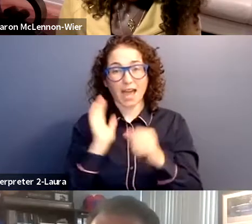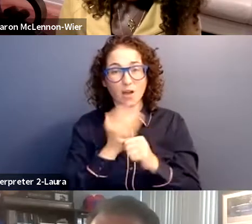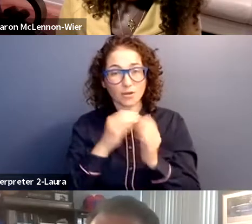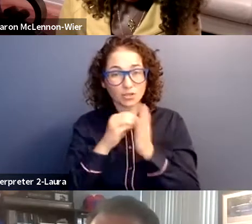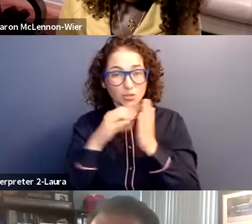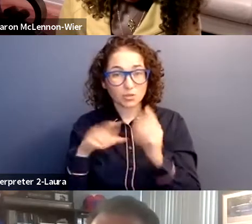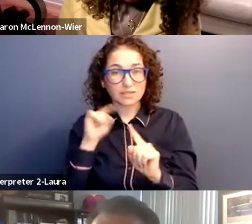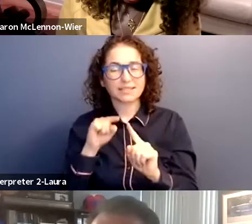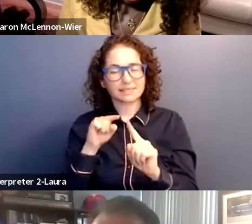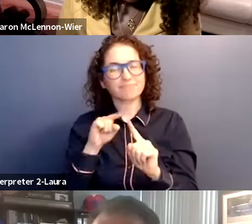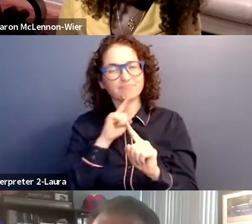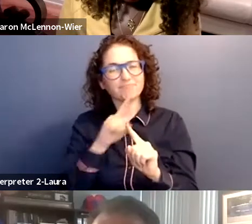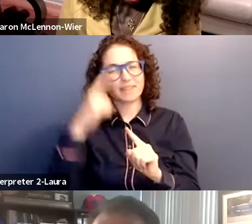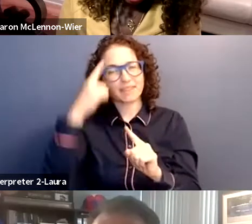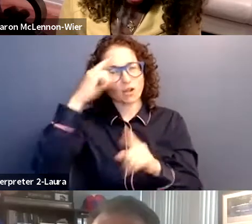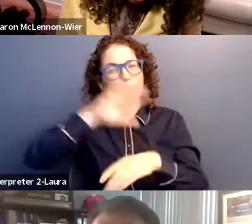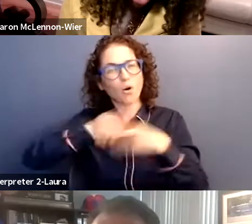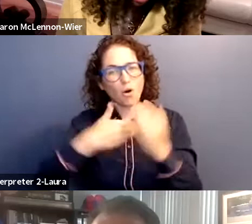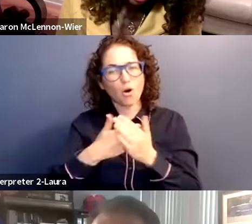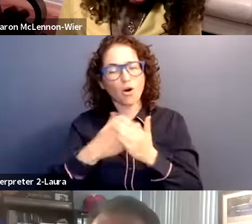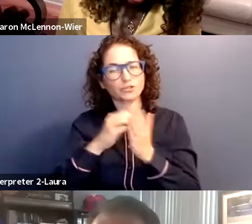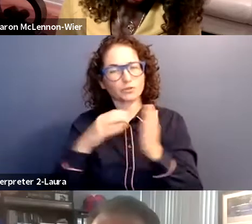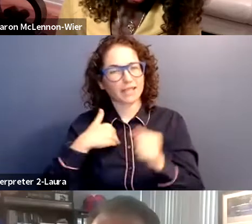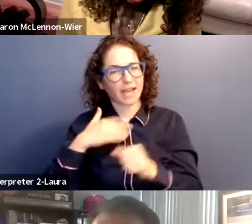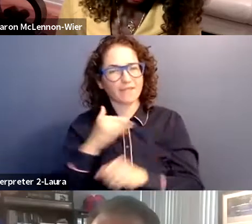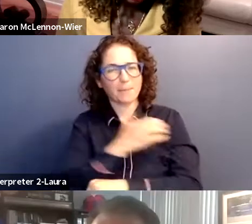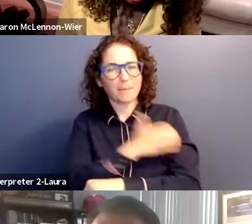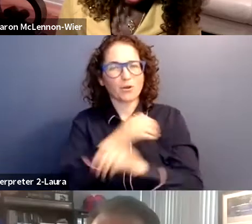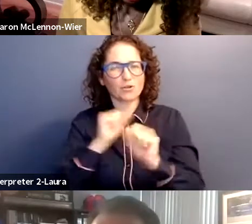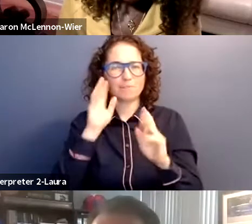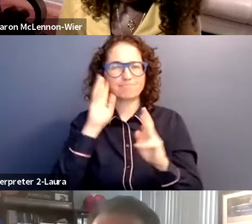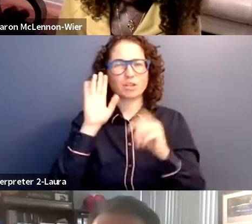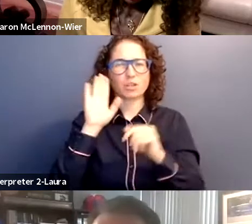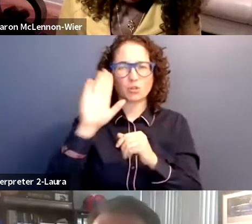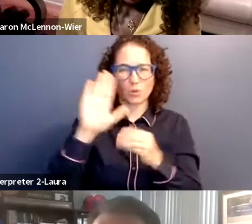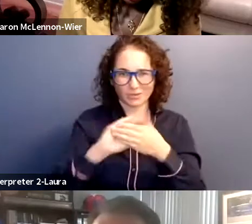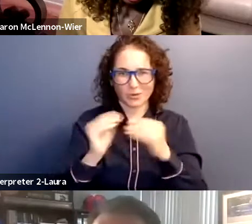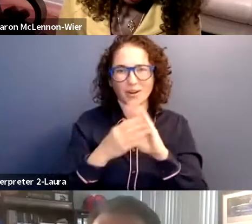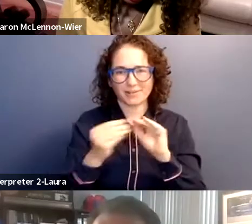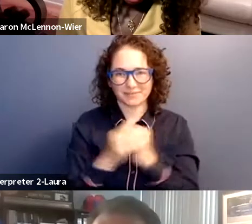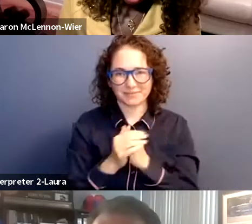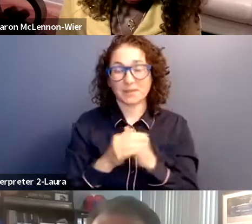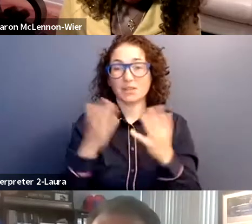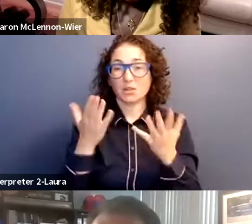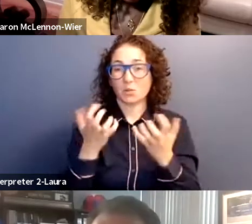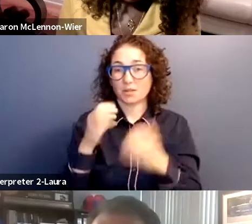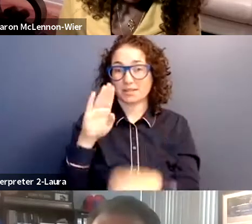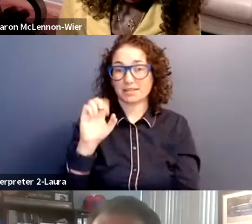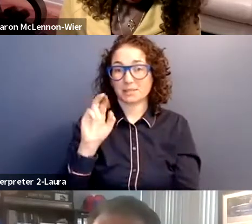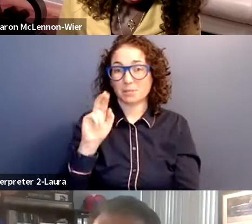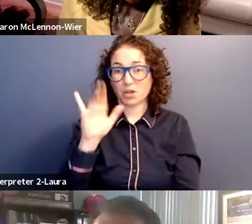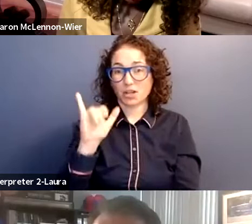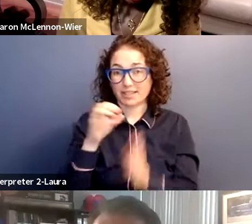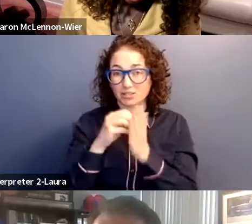that all students has the power to write their own story. He wants Berkeley students to achieve